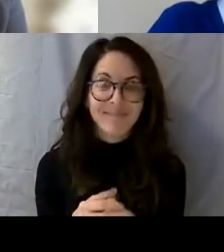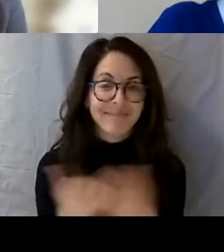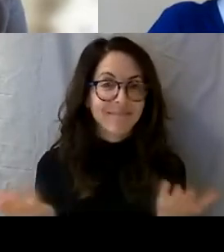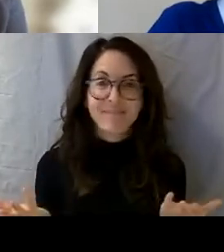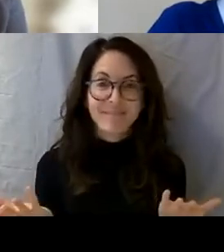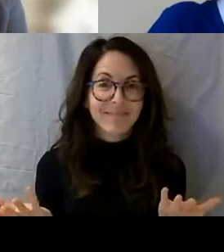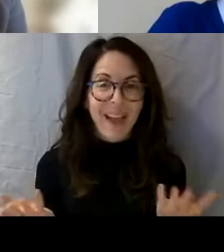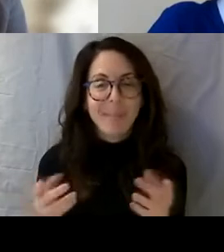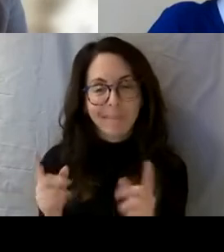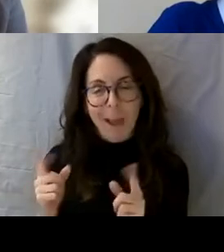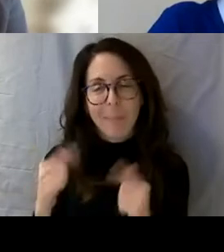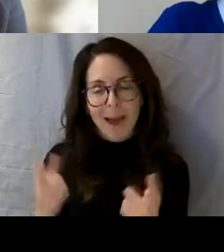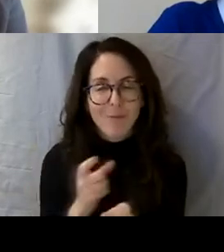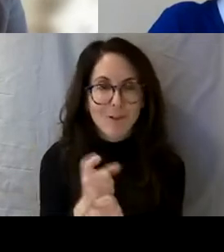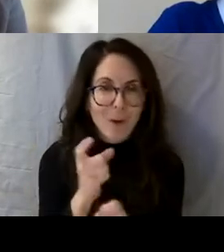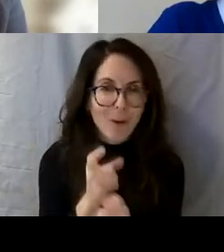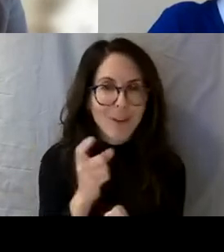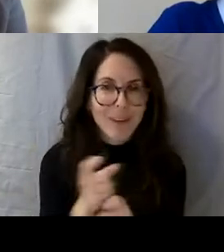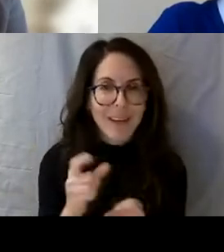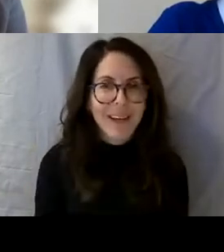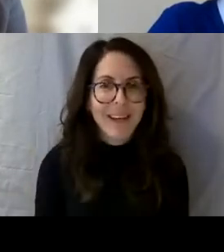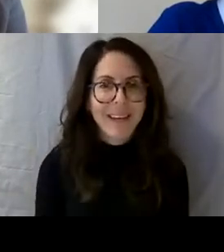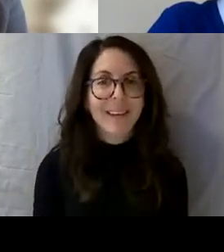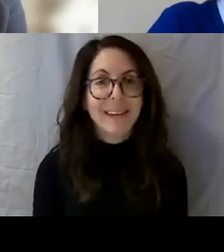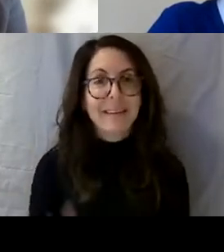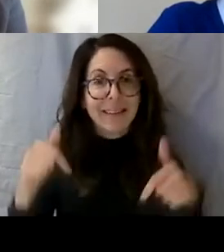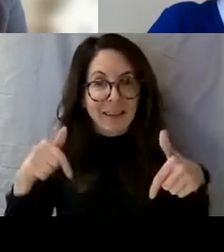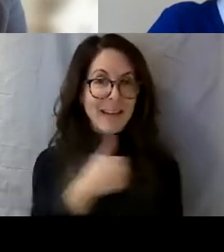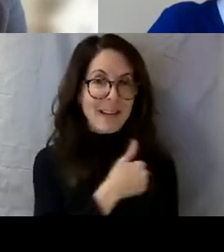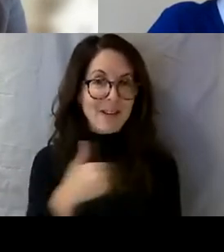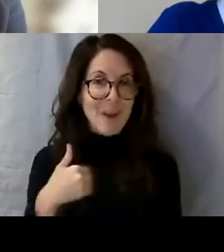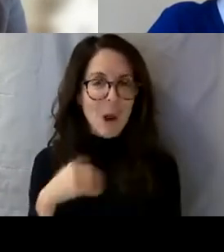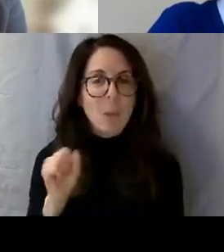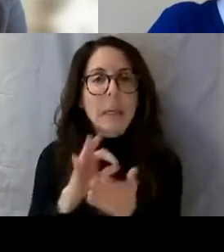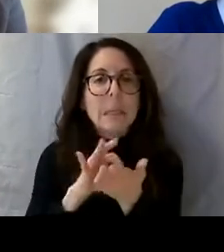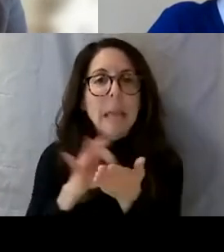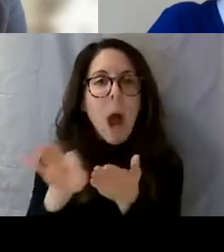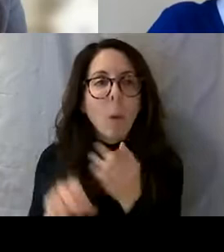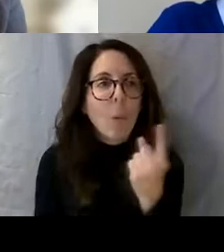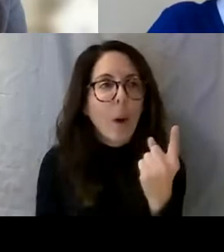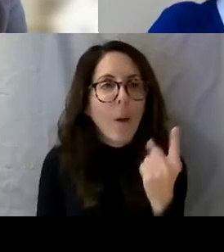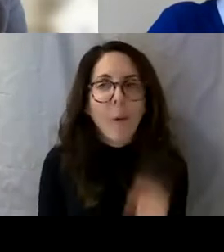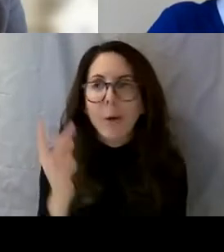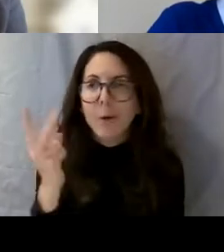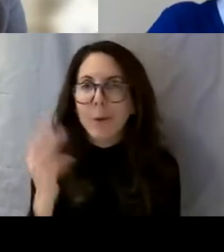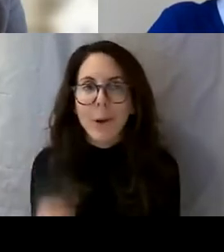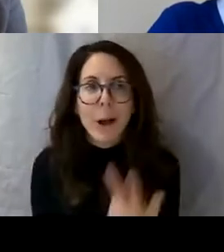been joking a lot that we were counting in Toronto how many of us there were, and